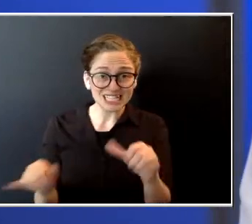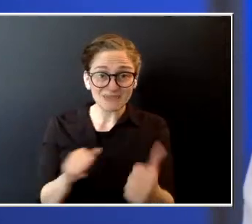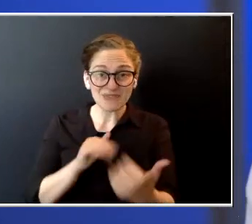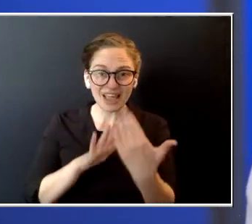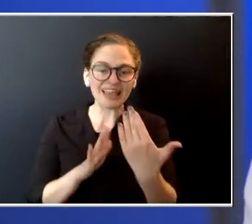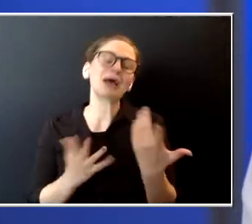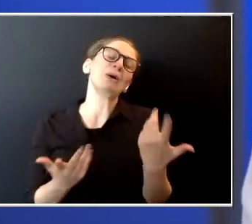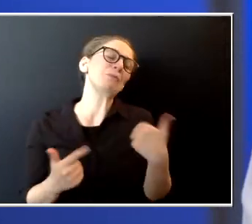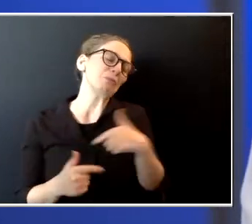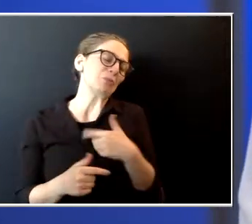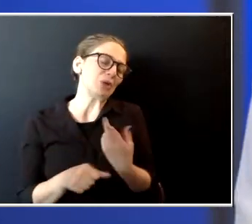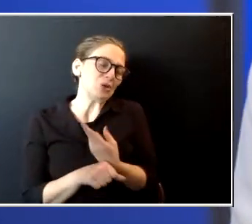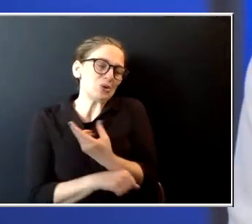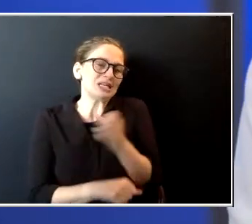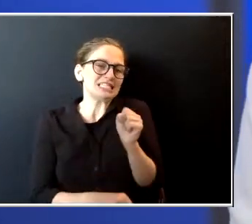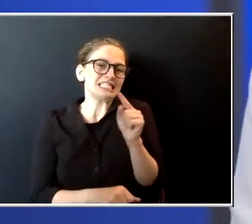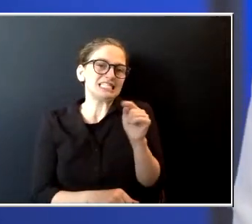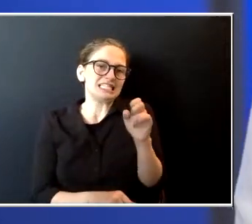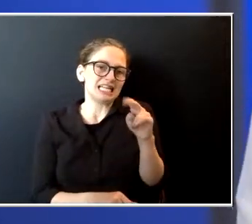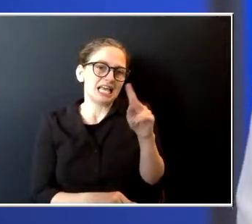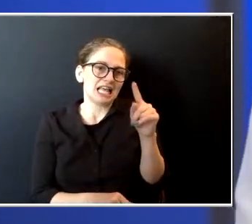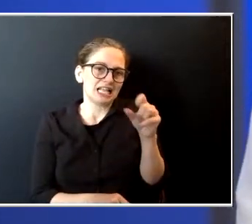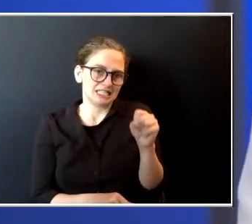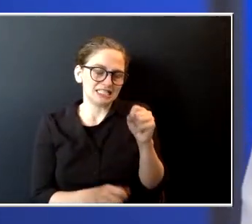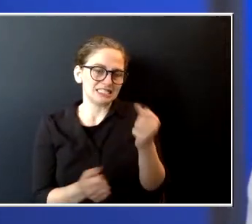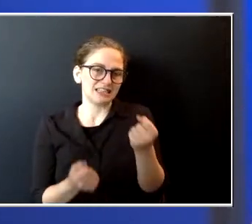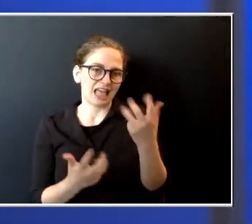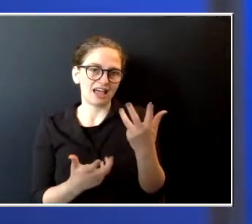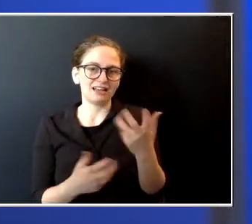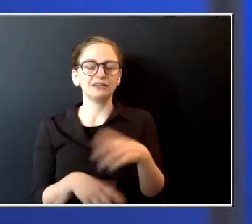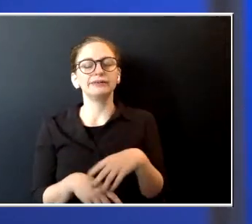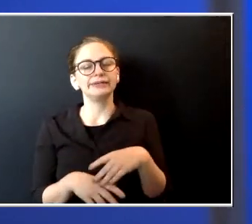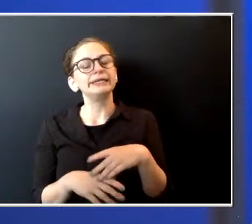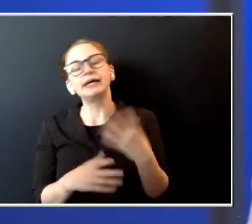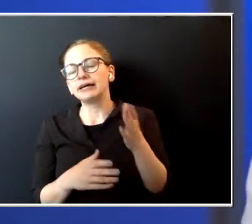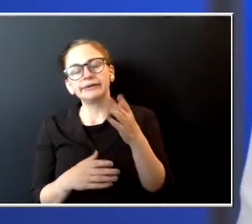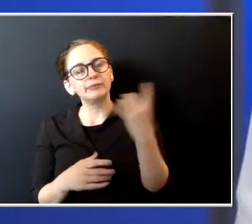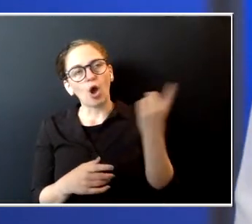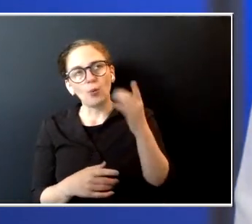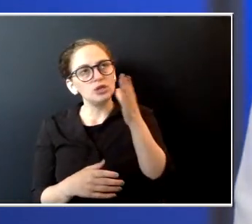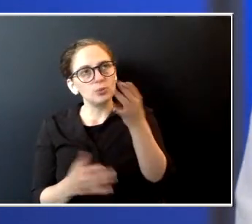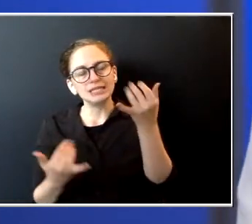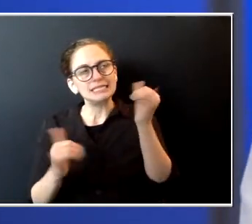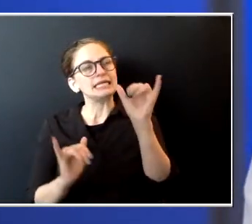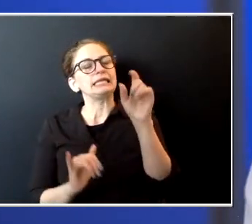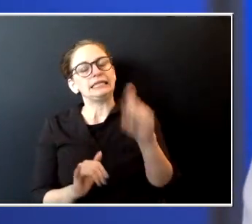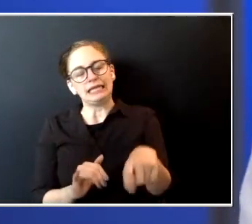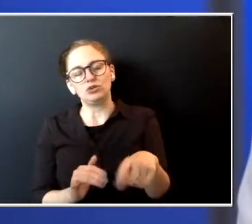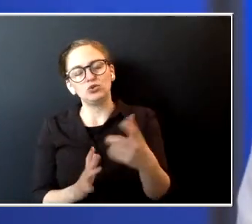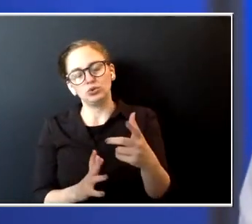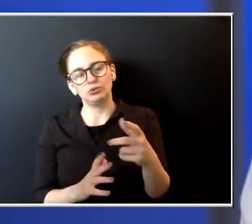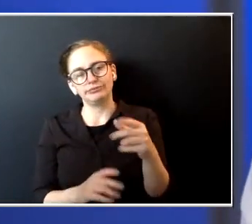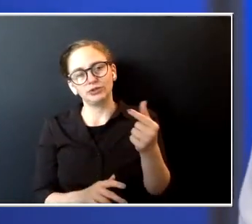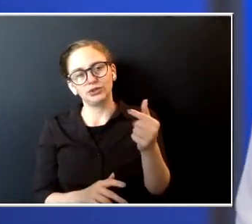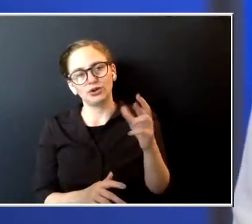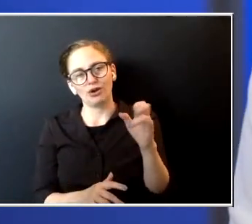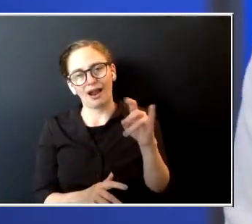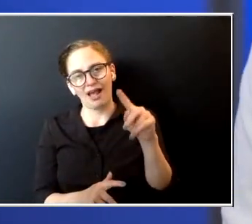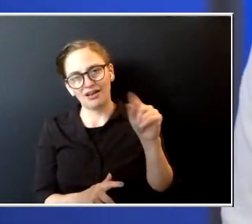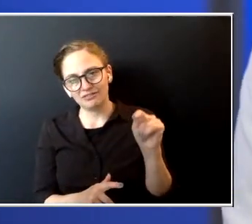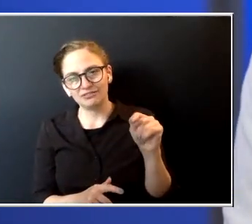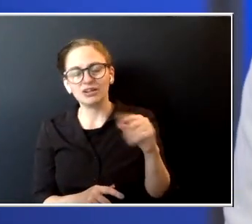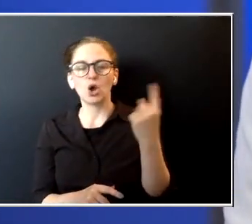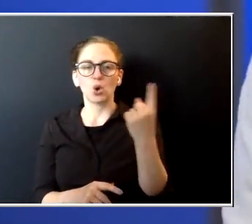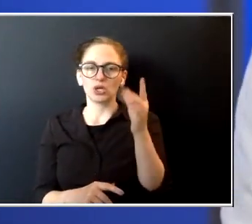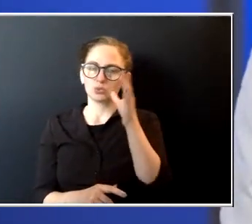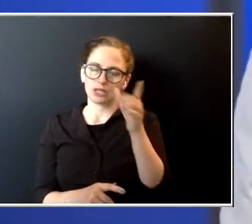role. There will always be a role for coronary bypass grafting, and there will always be a role for surgical valve replacement. So cardiac surgery is not going away. It's